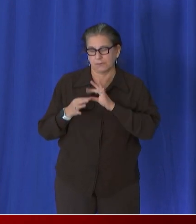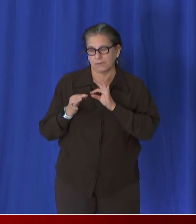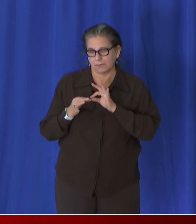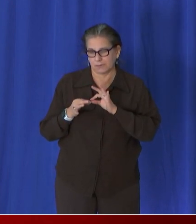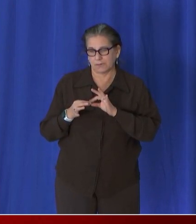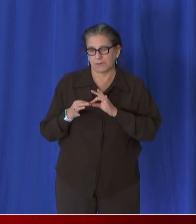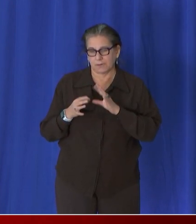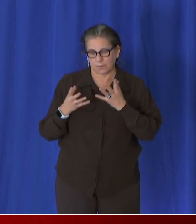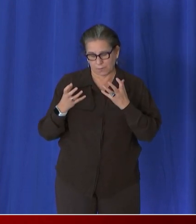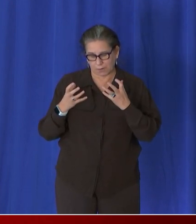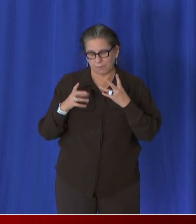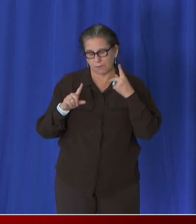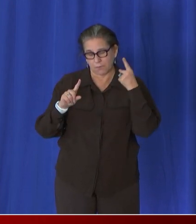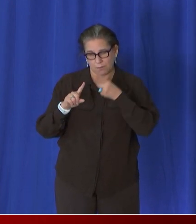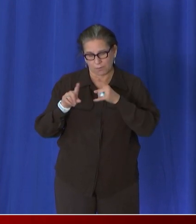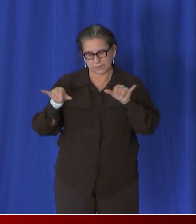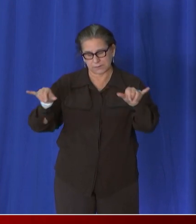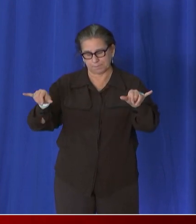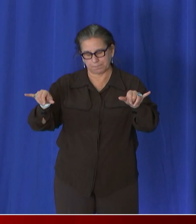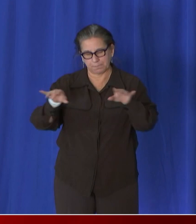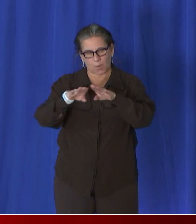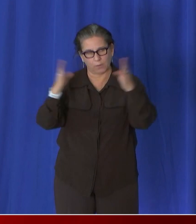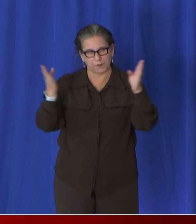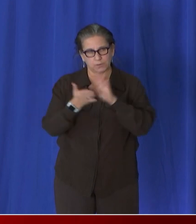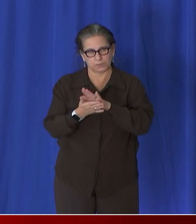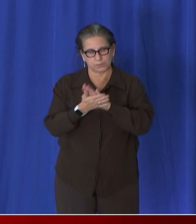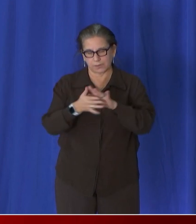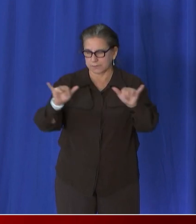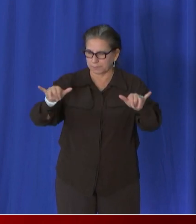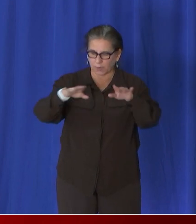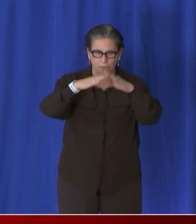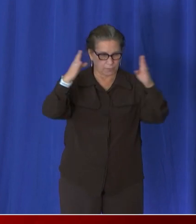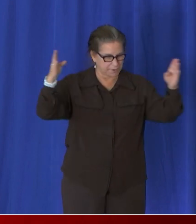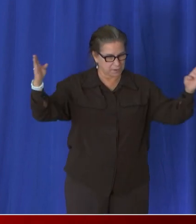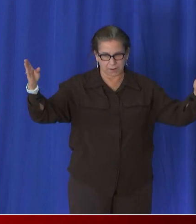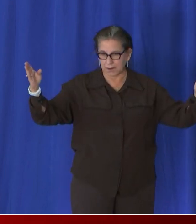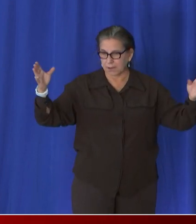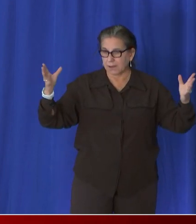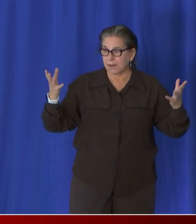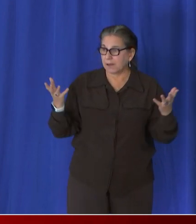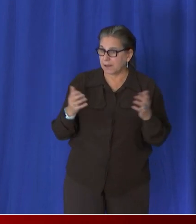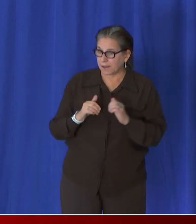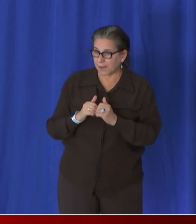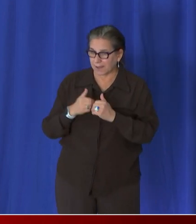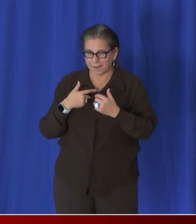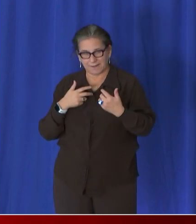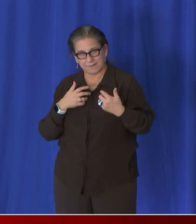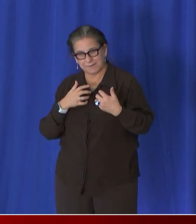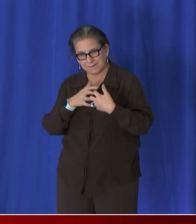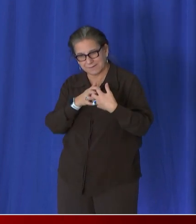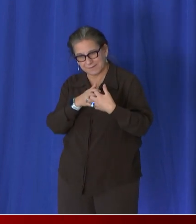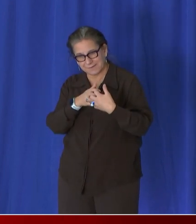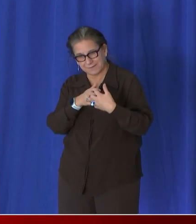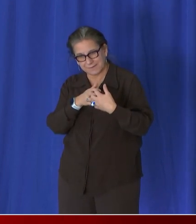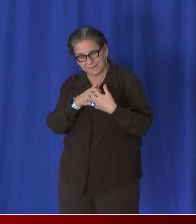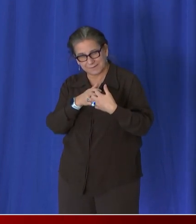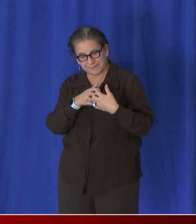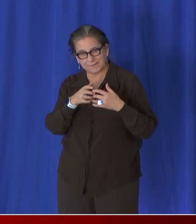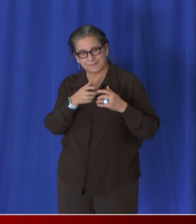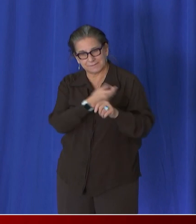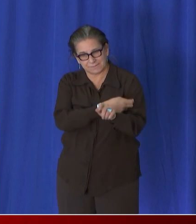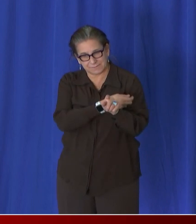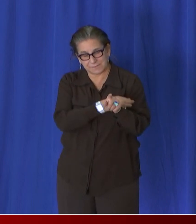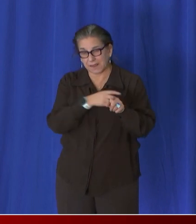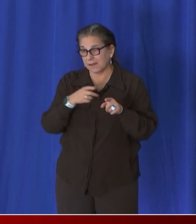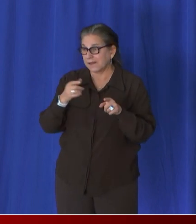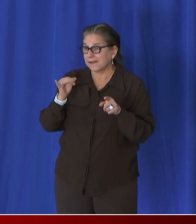our buildings, we're going to open them. And if we have to transition to virtual learning for our school, we're going to do that.